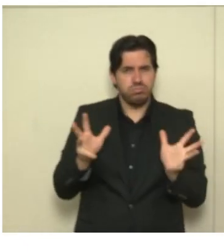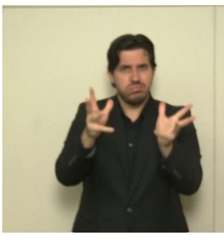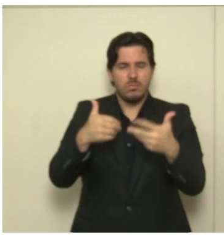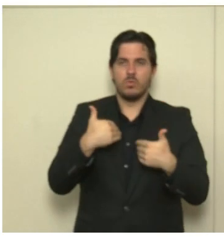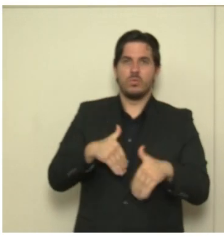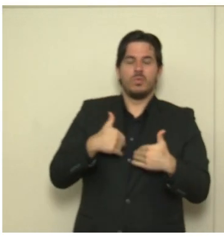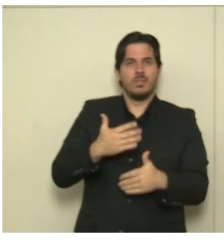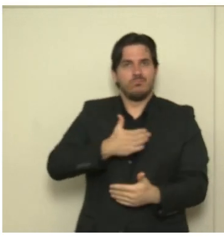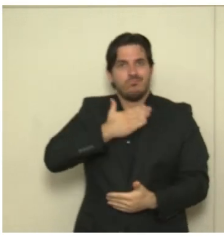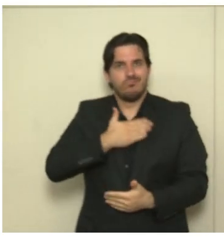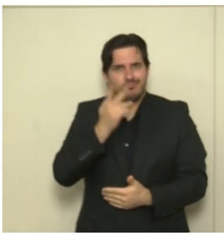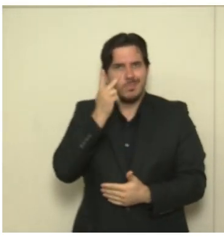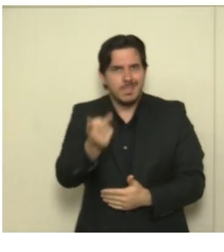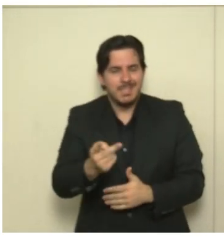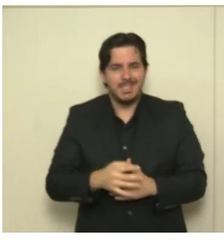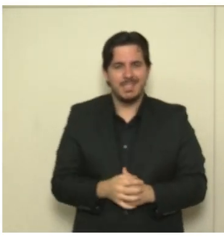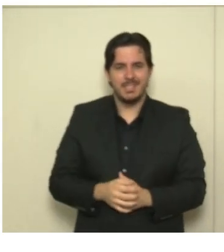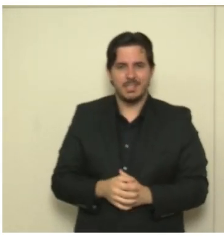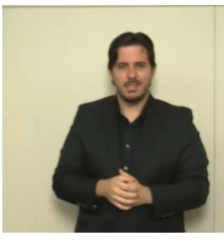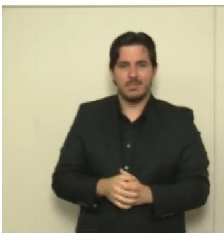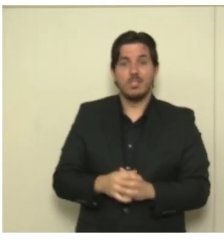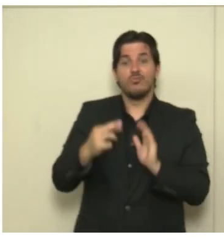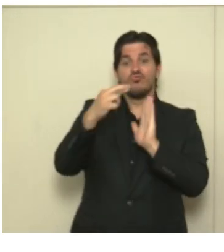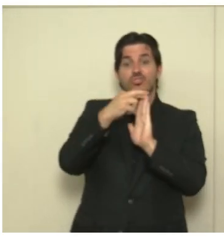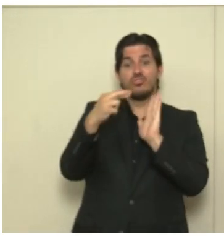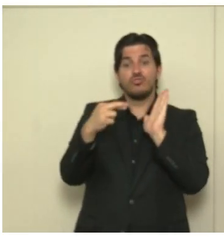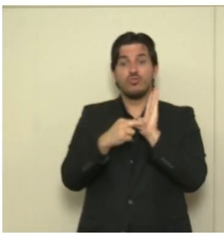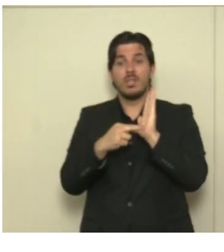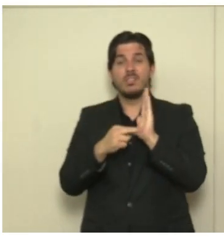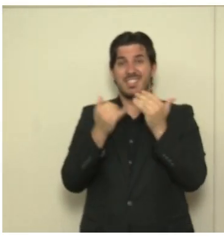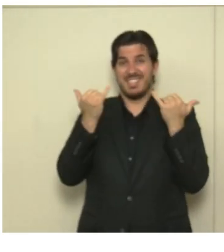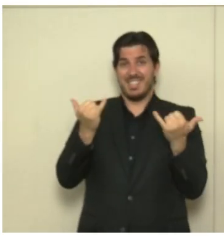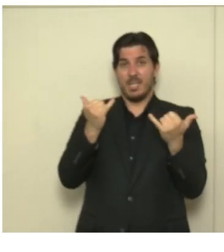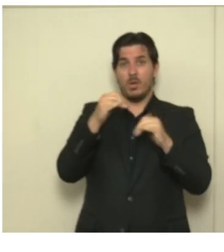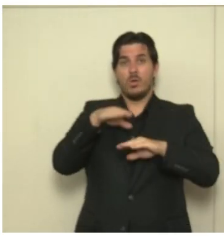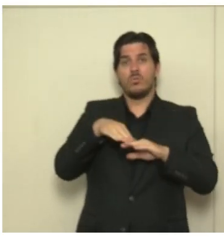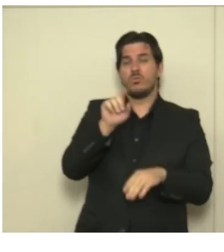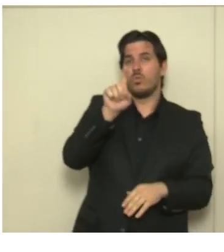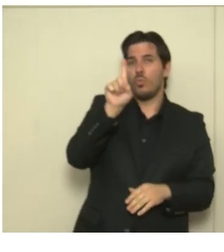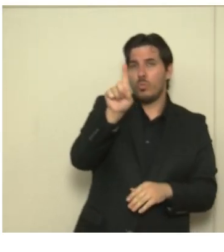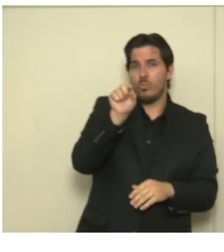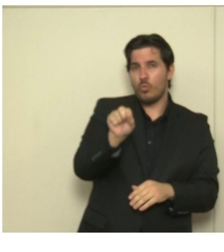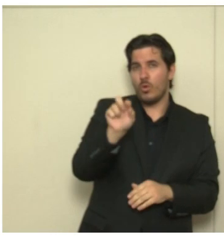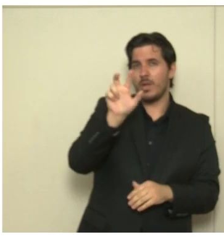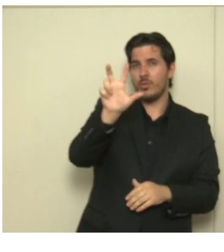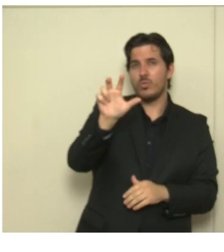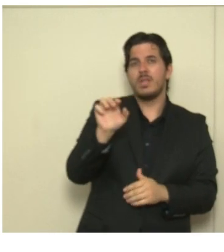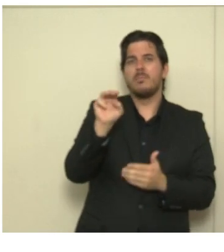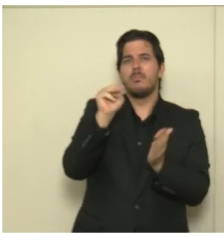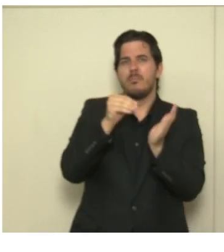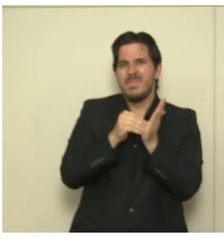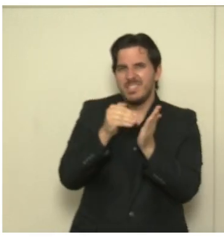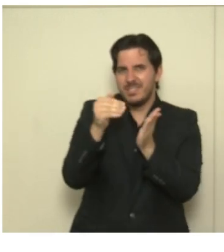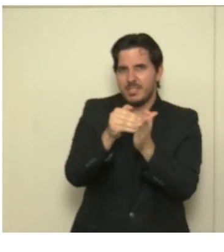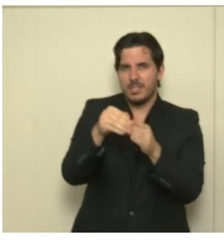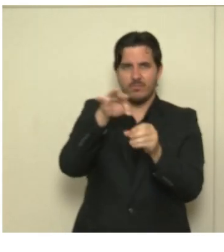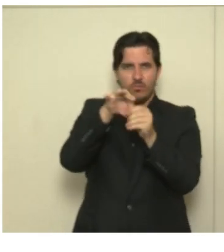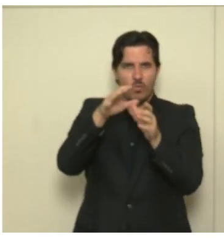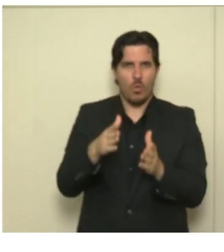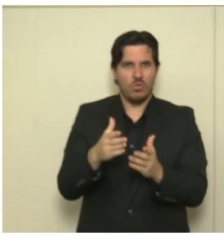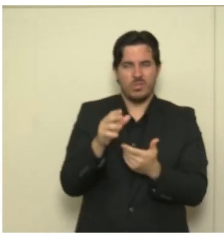voter registration surged past 1.3 million voters in August, and as of today, we've had